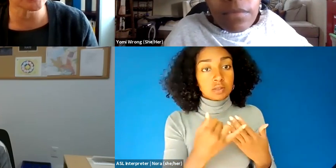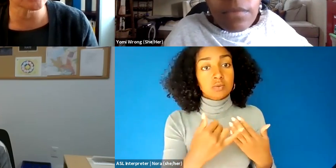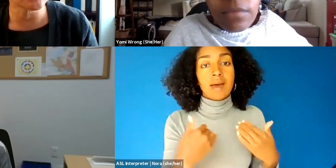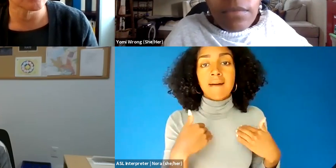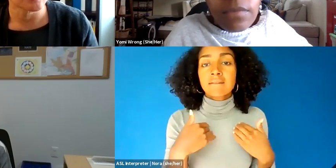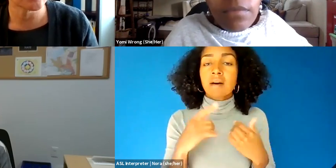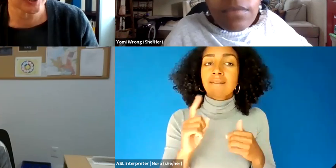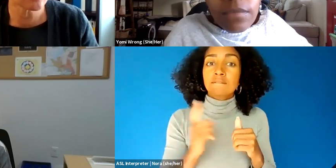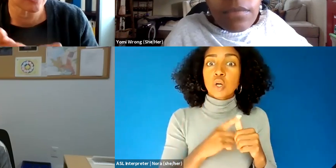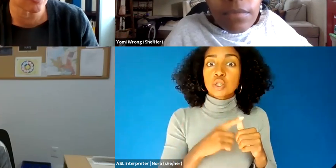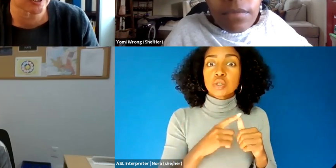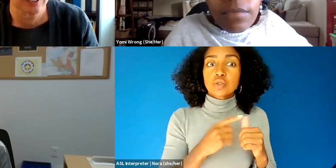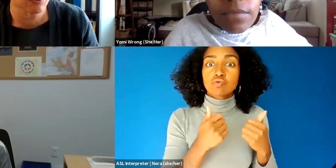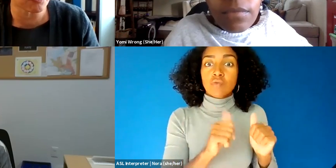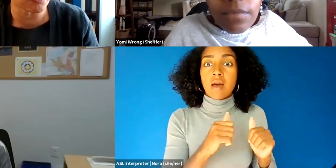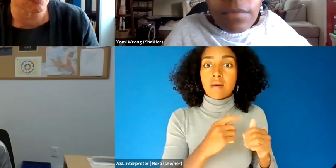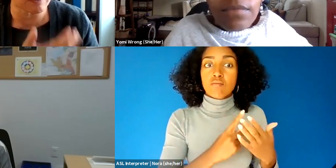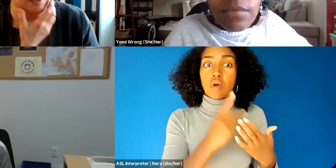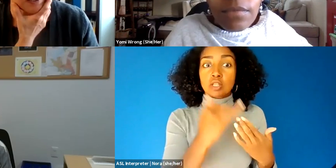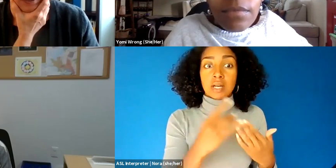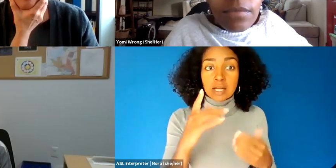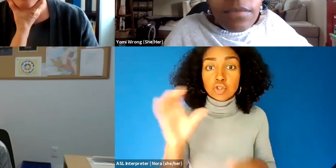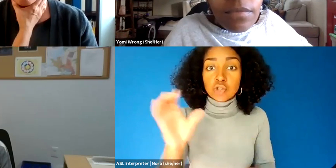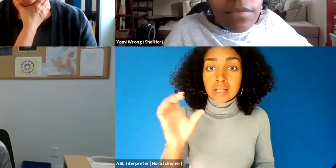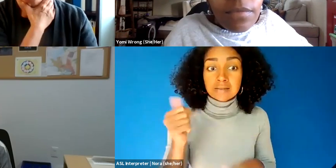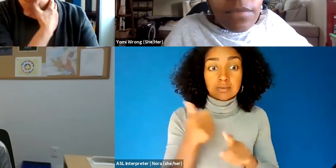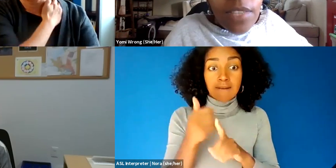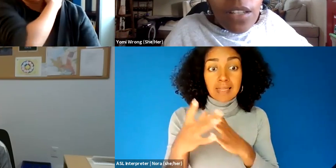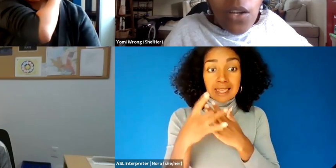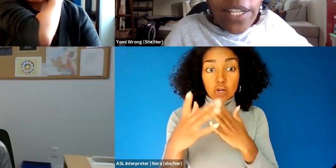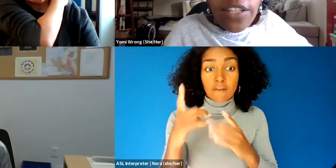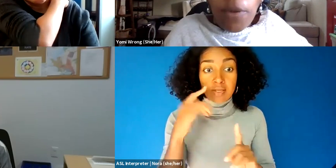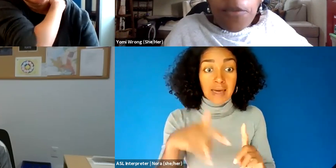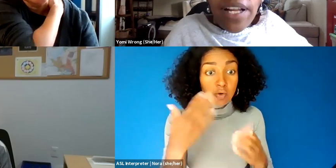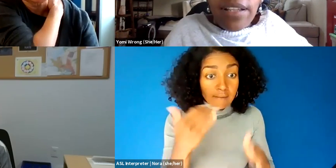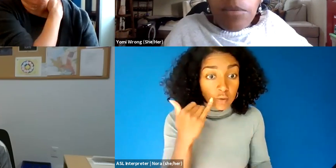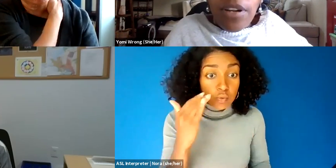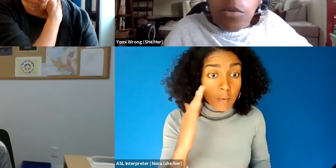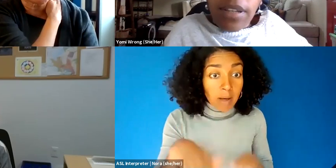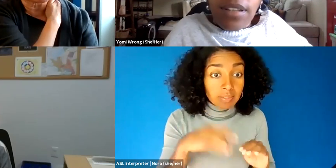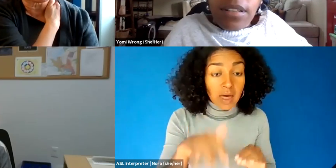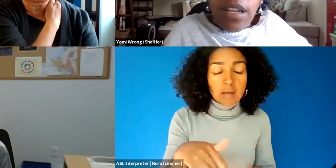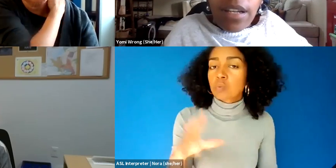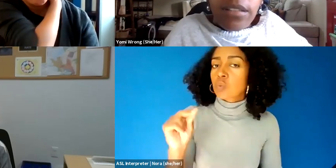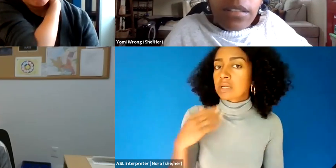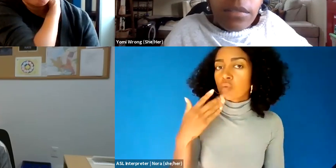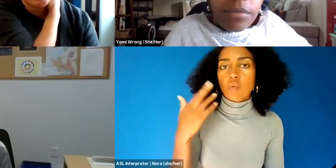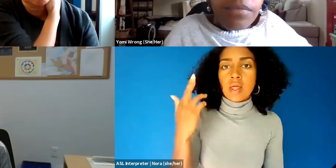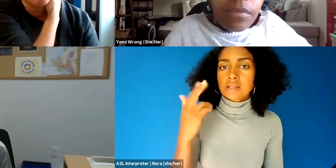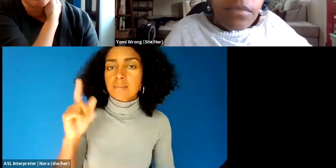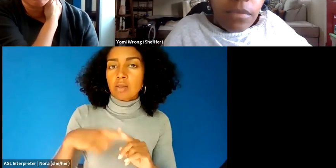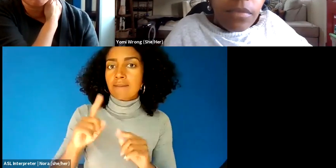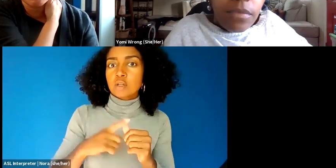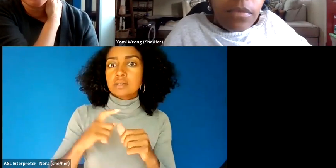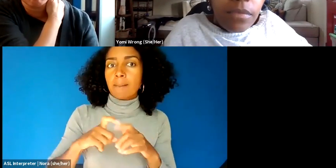pilot project, and Chelsea is the lead. I don't know if you know about it. But, no, I didn't know about the pilot part. Oh, but yeah. No, yeah, we are doing that right